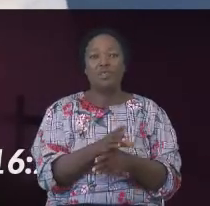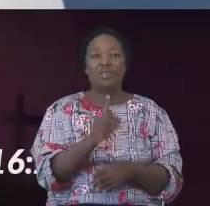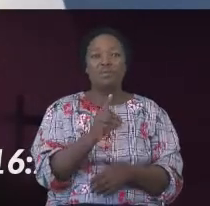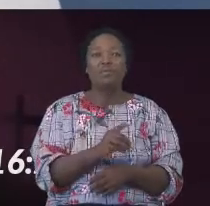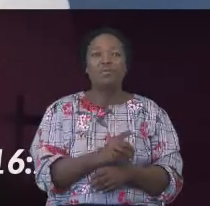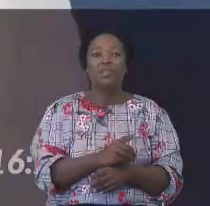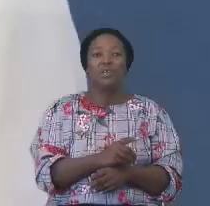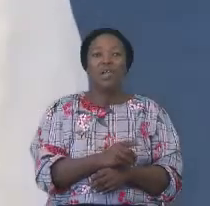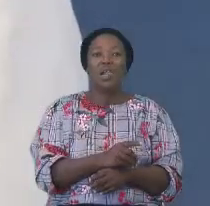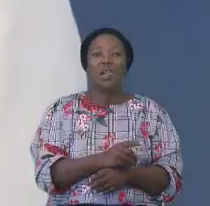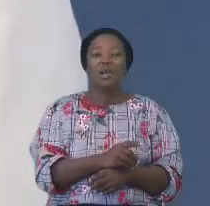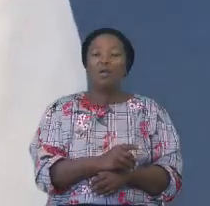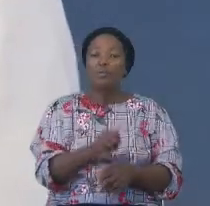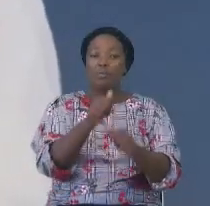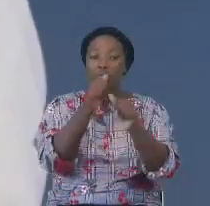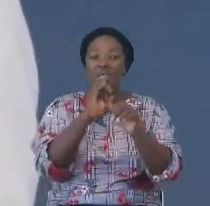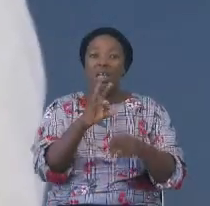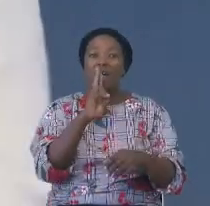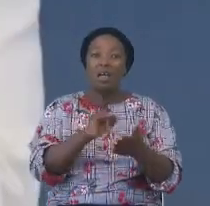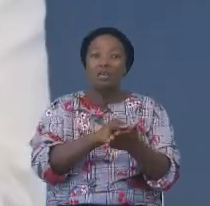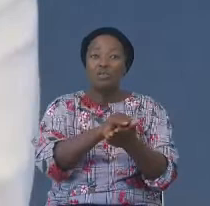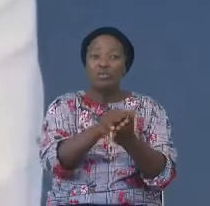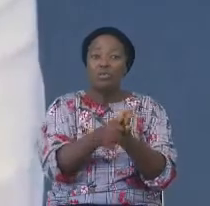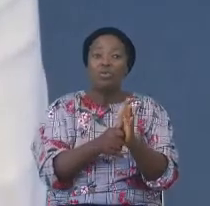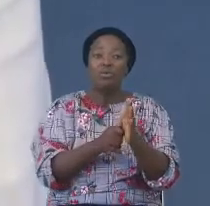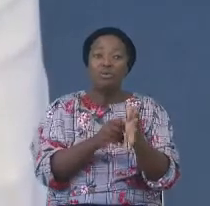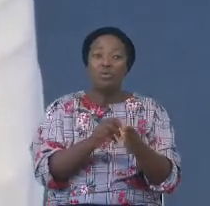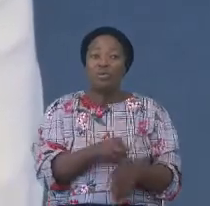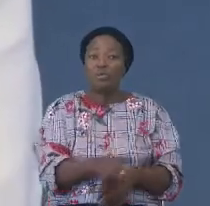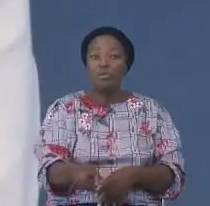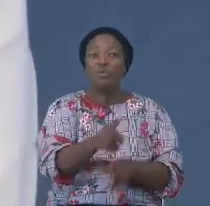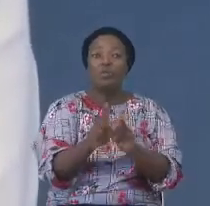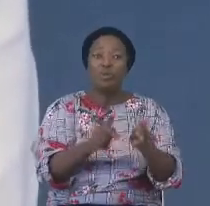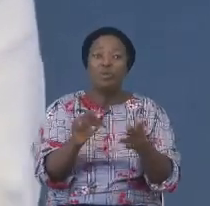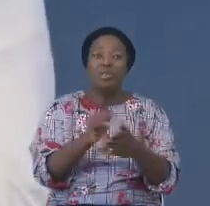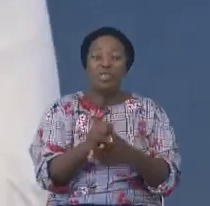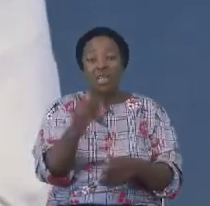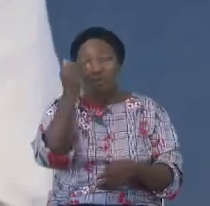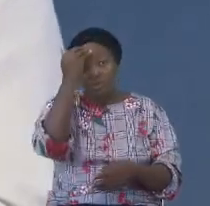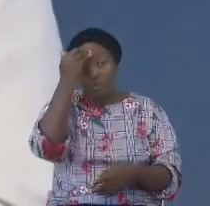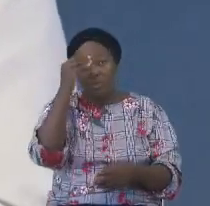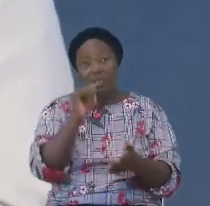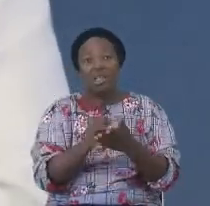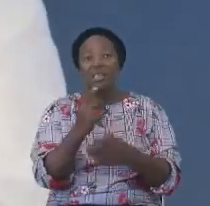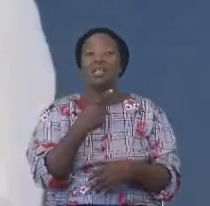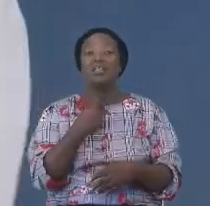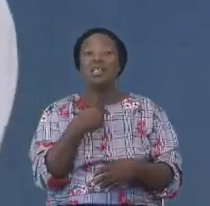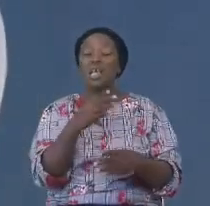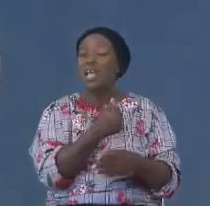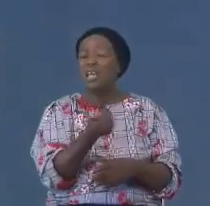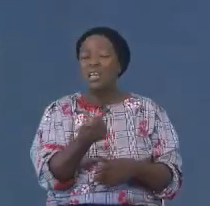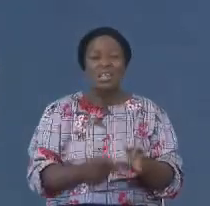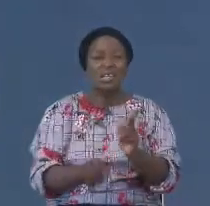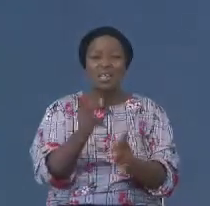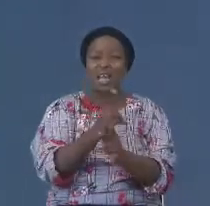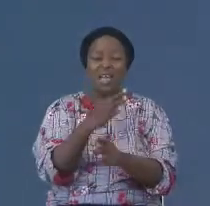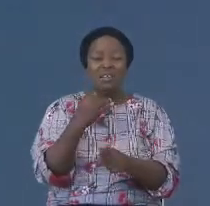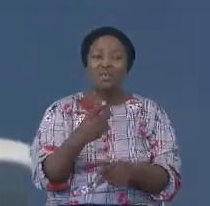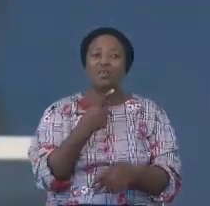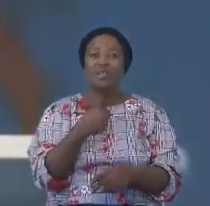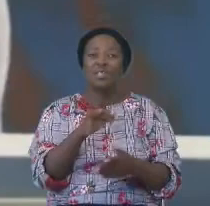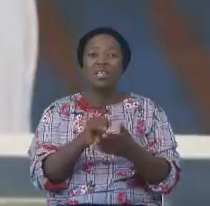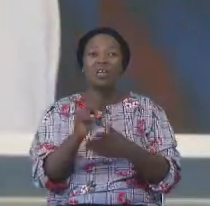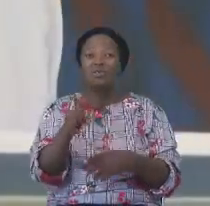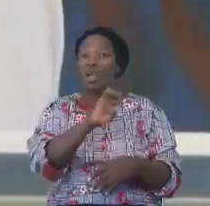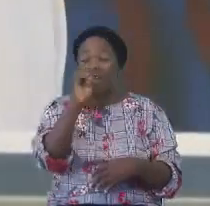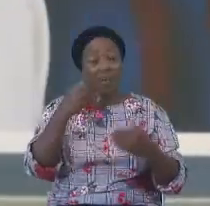they shall be filled. Blessed are those people that recognize that the thirst,